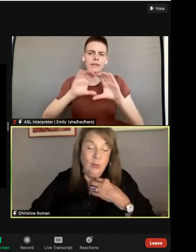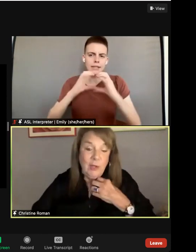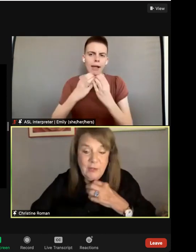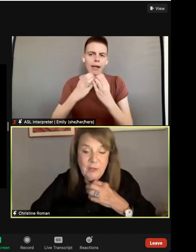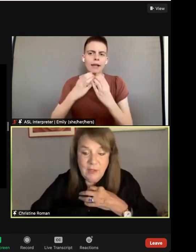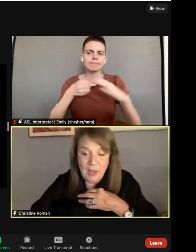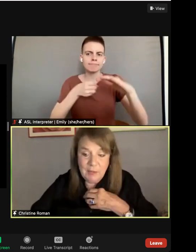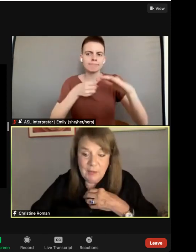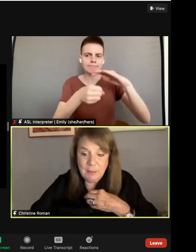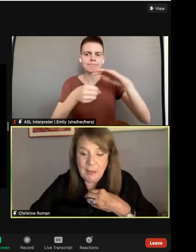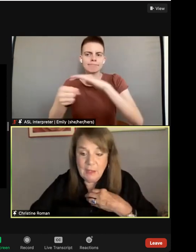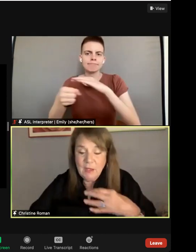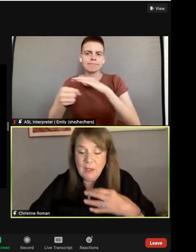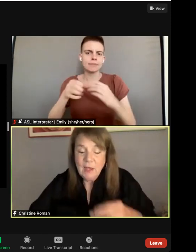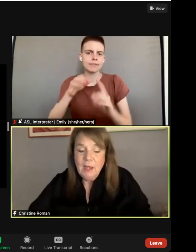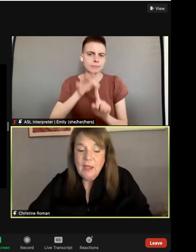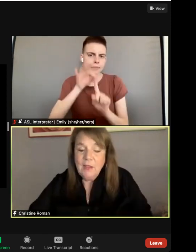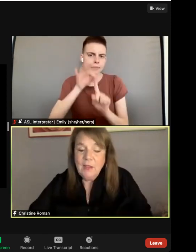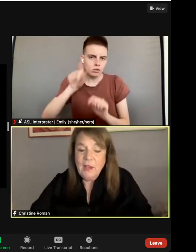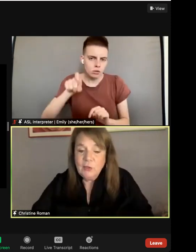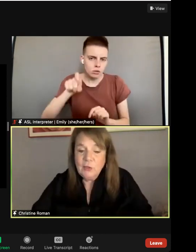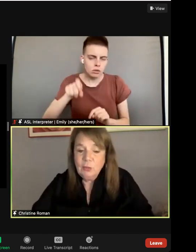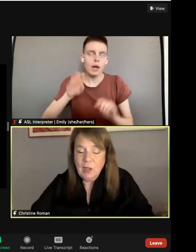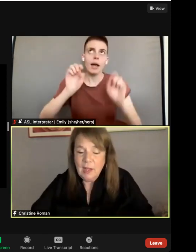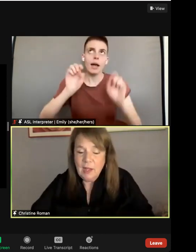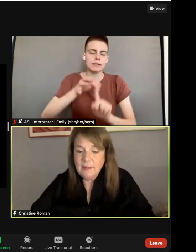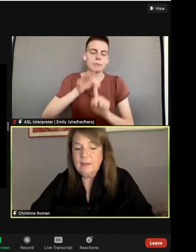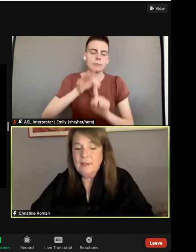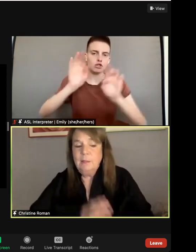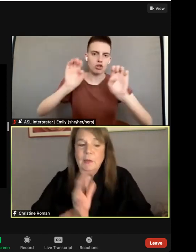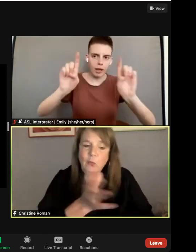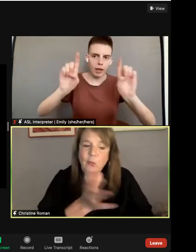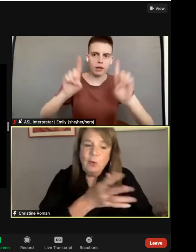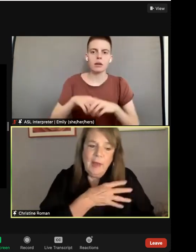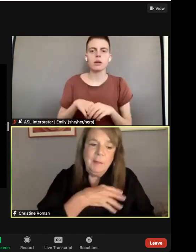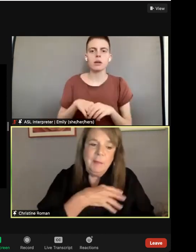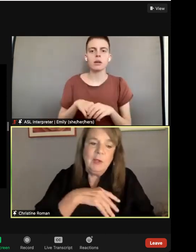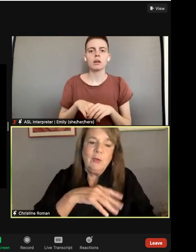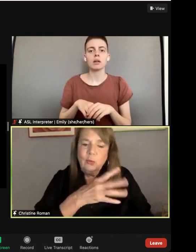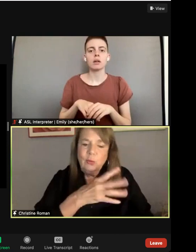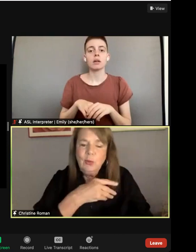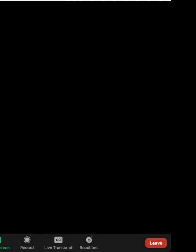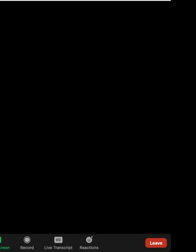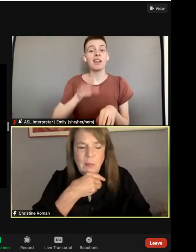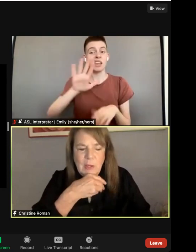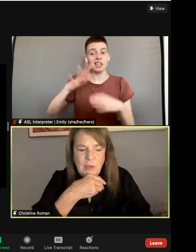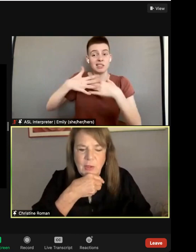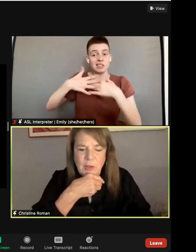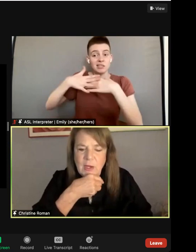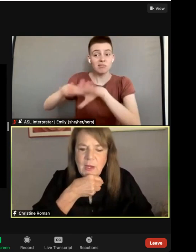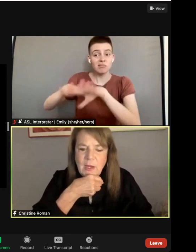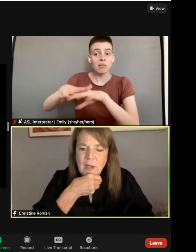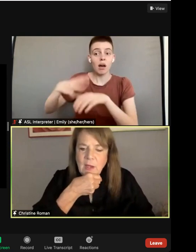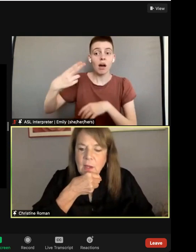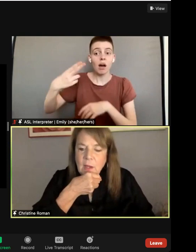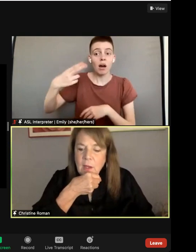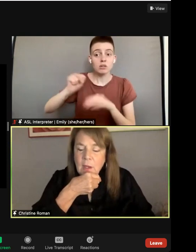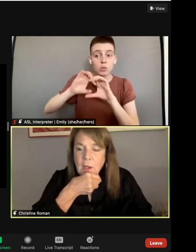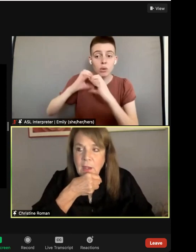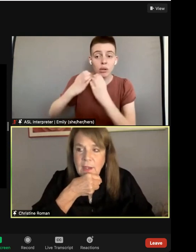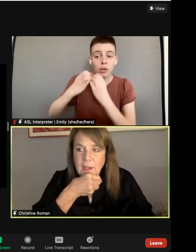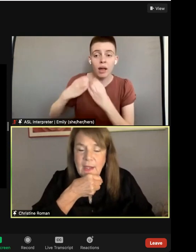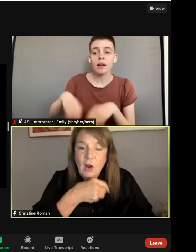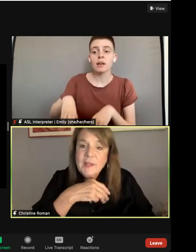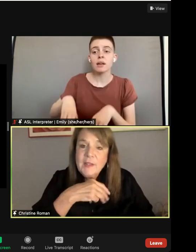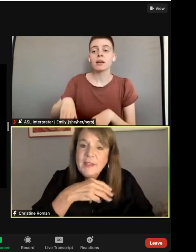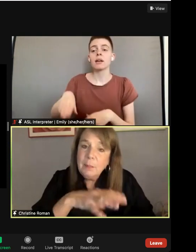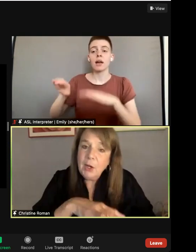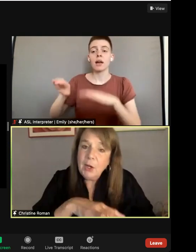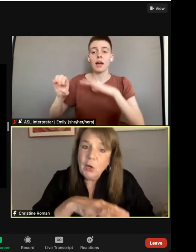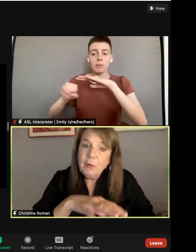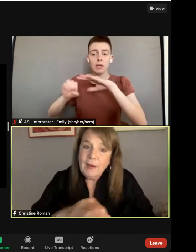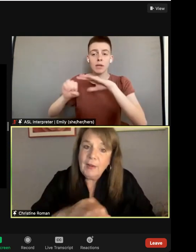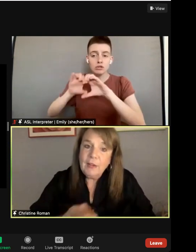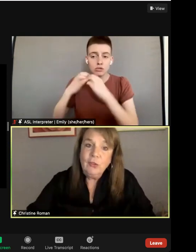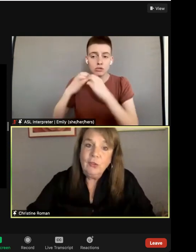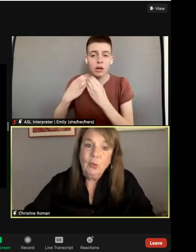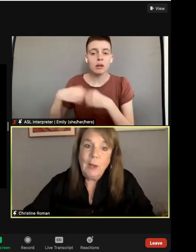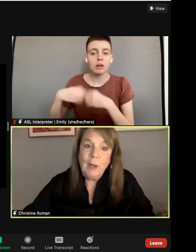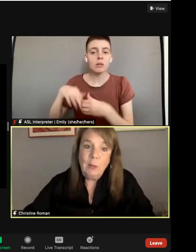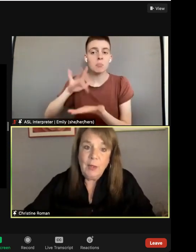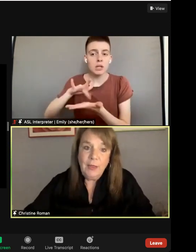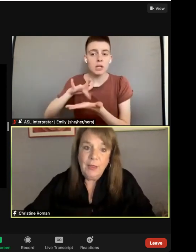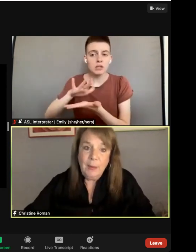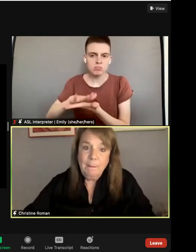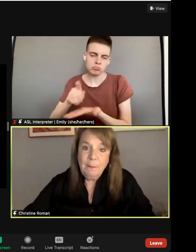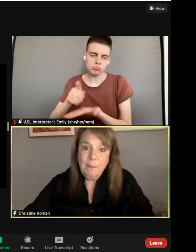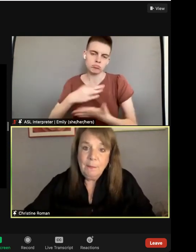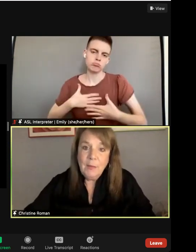really enjoyed the time he spent in the high school classes, and before that, middle school and elementary. He always had a